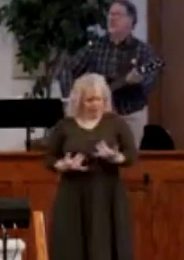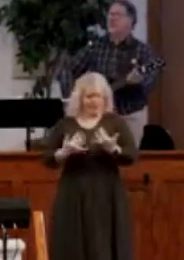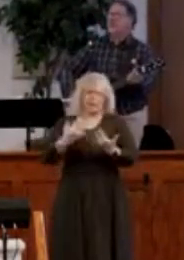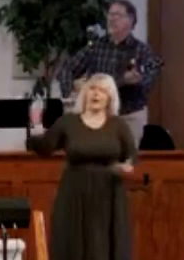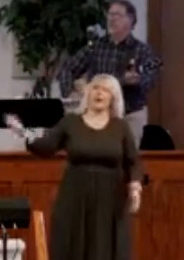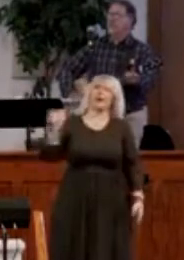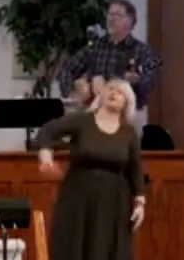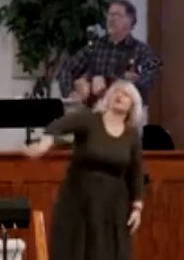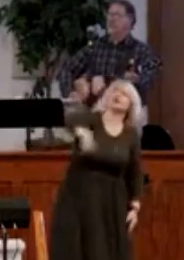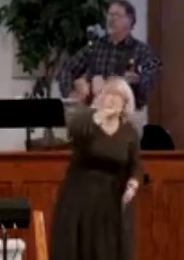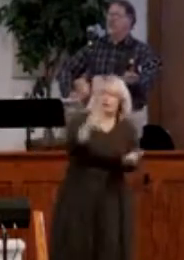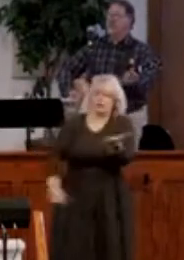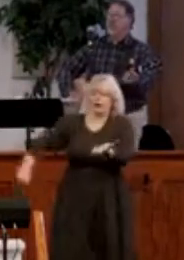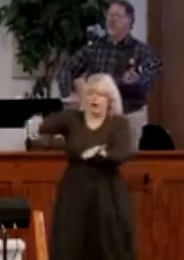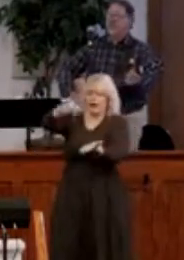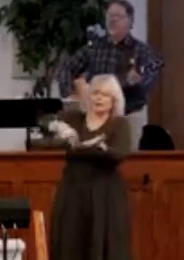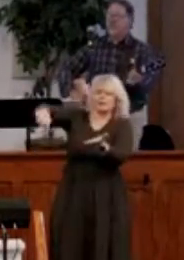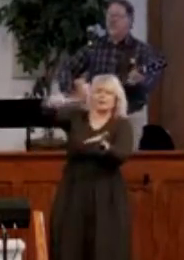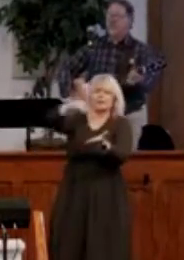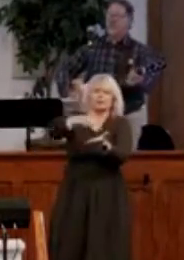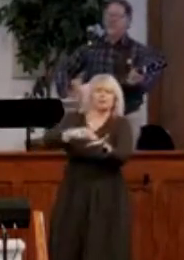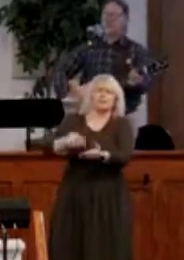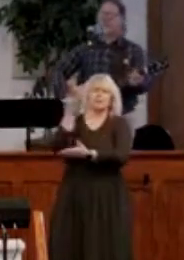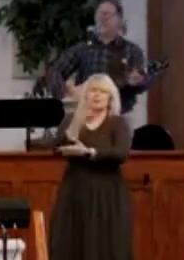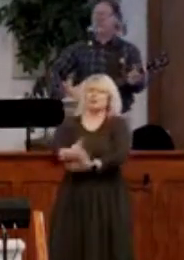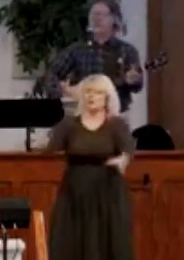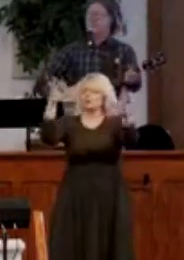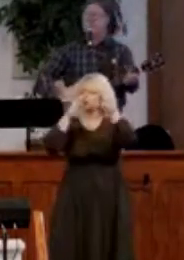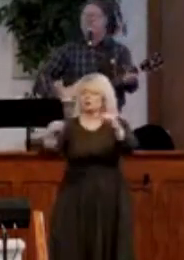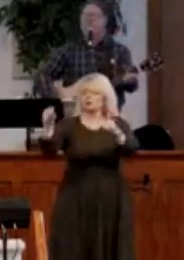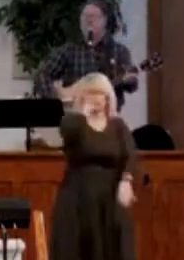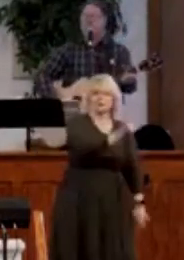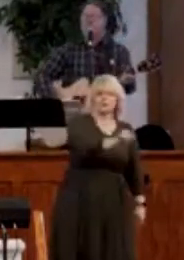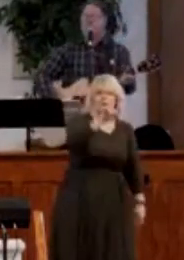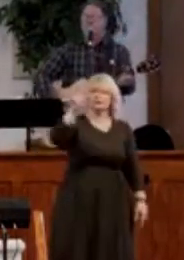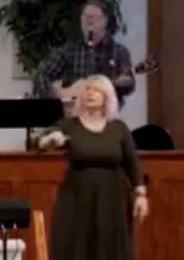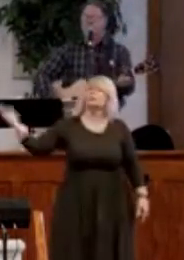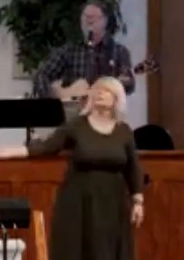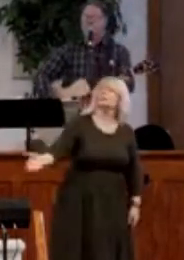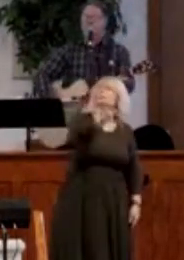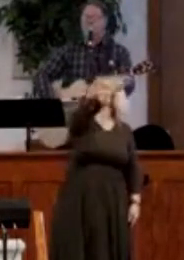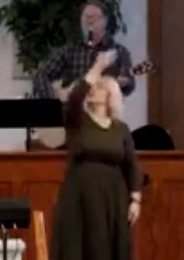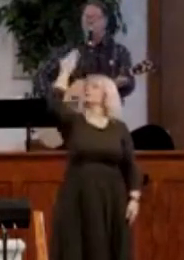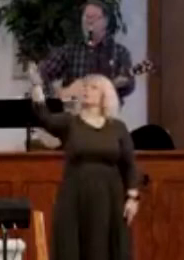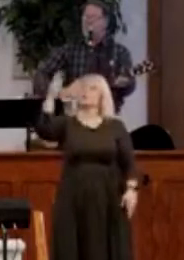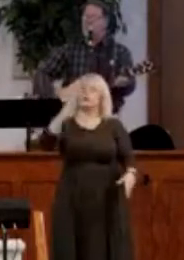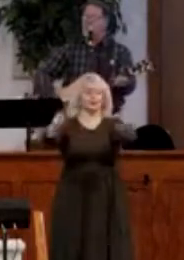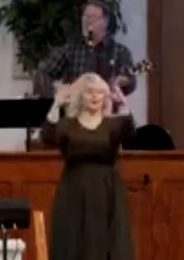out of the ashes we rise. There's no one like you,